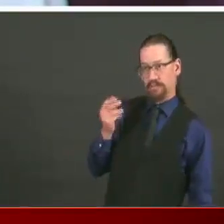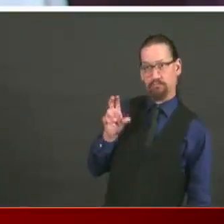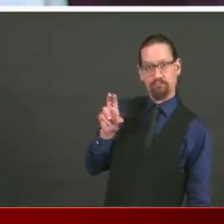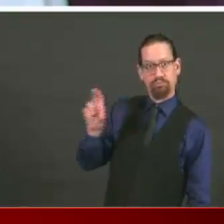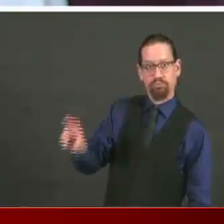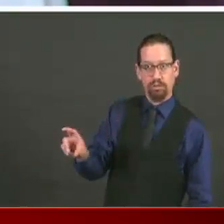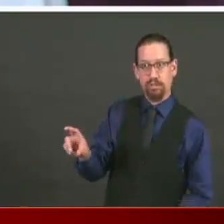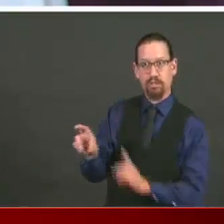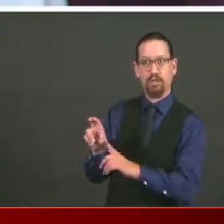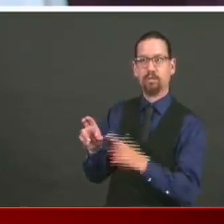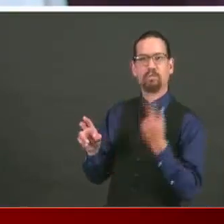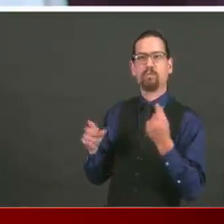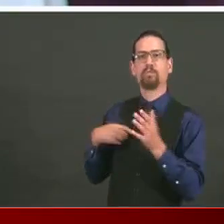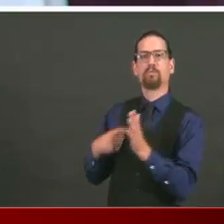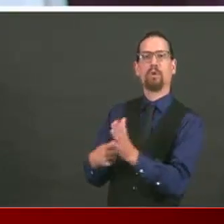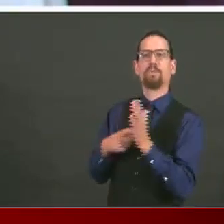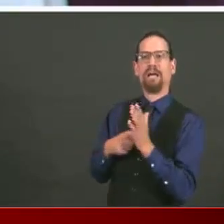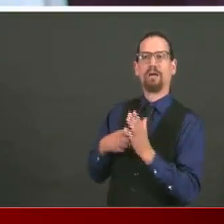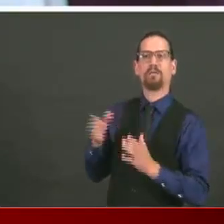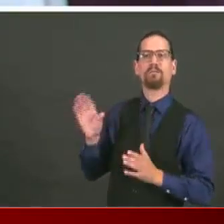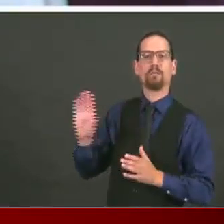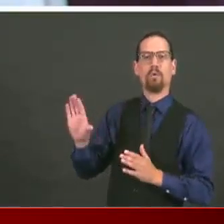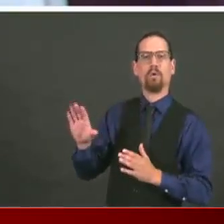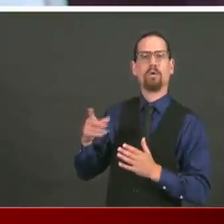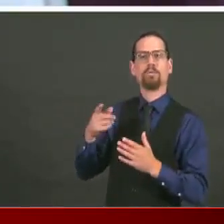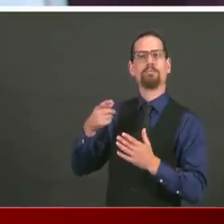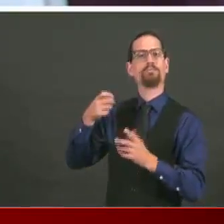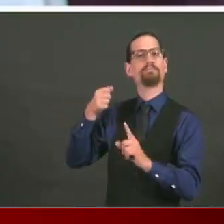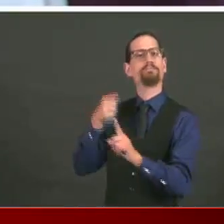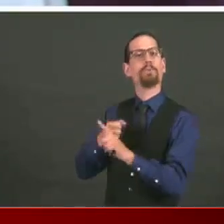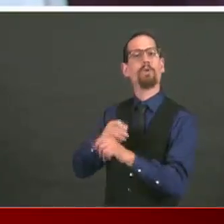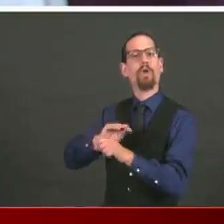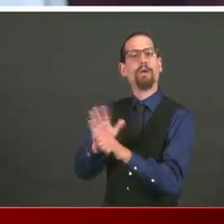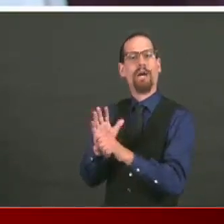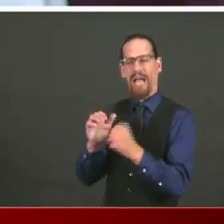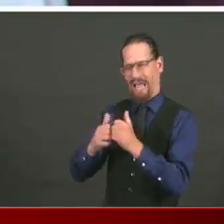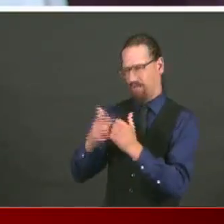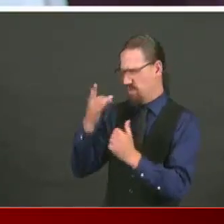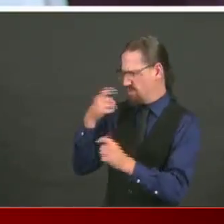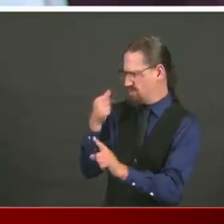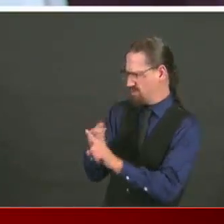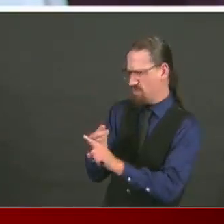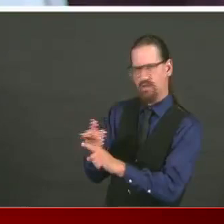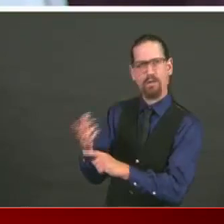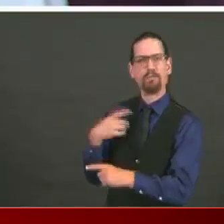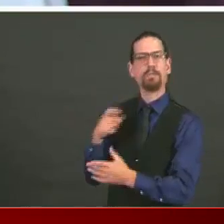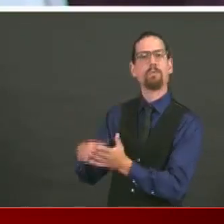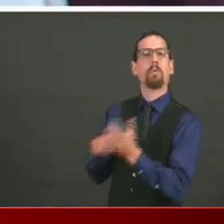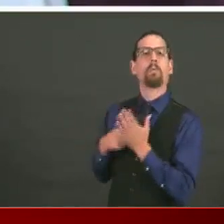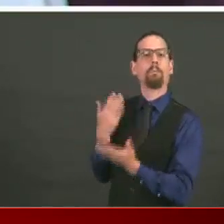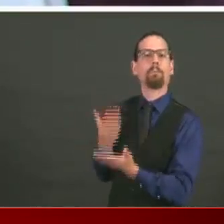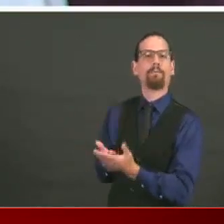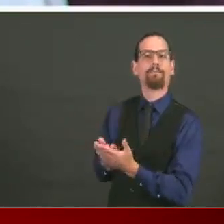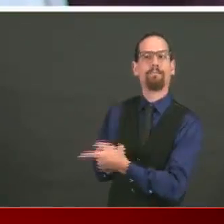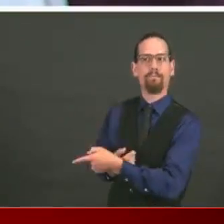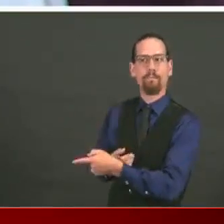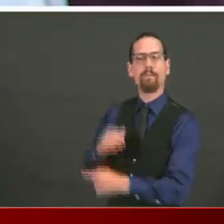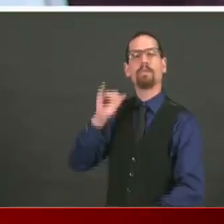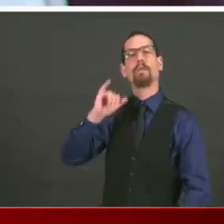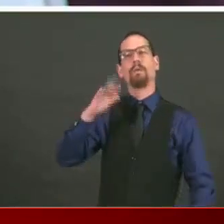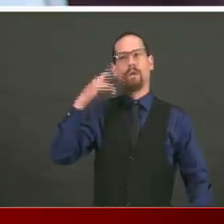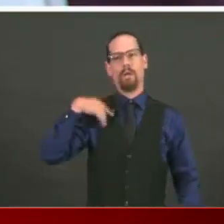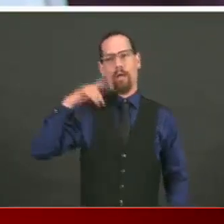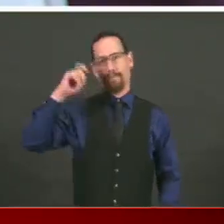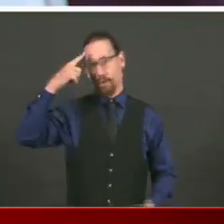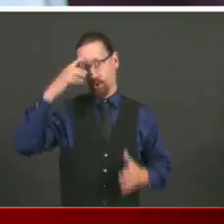for federal funds to flow. That's part of why the governor explains that there do need to be systems in place. There has to be some thin layer